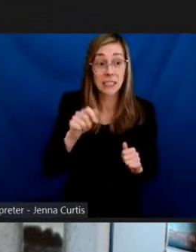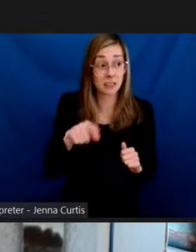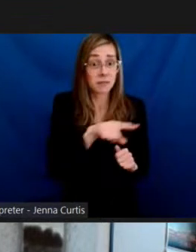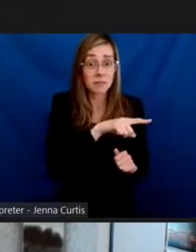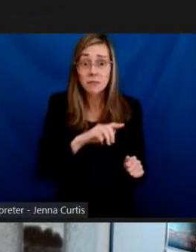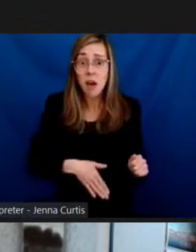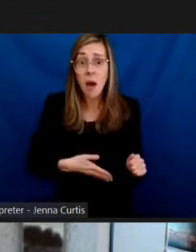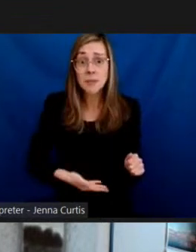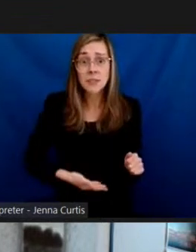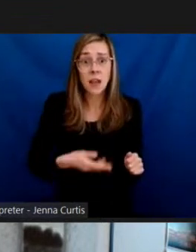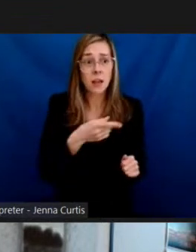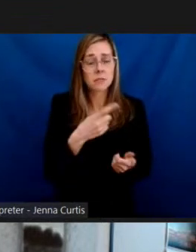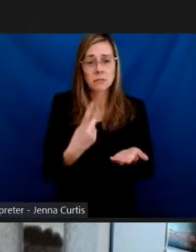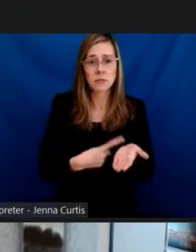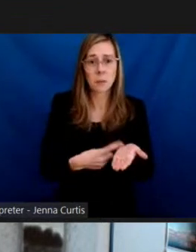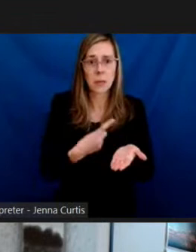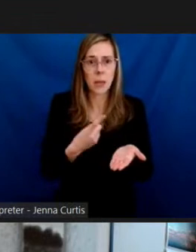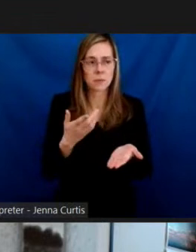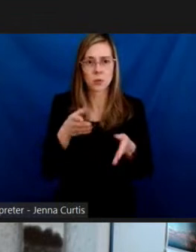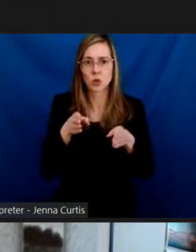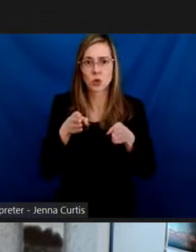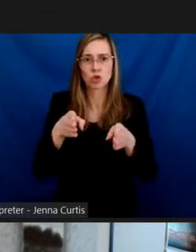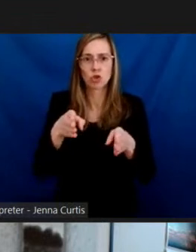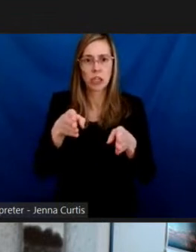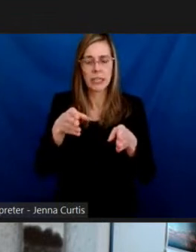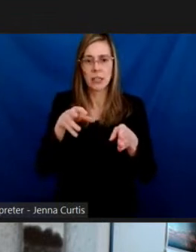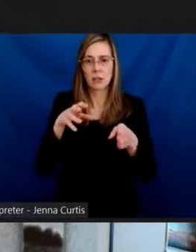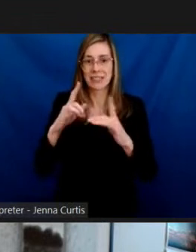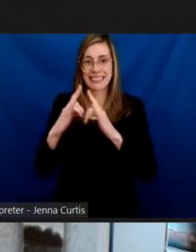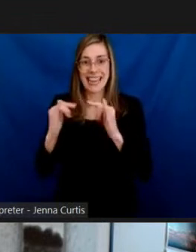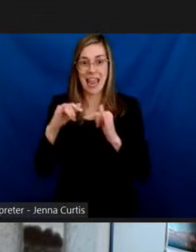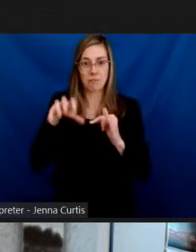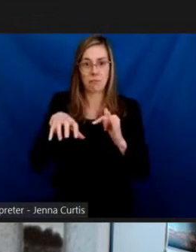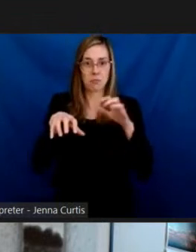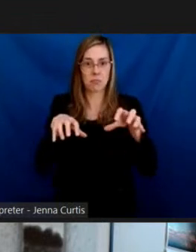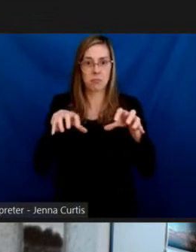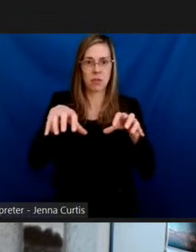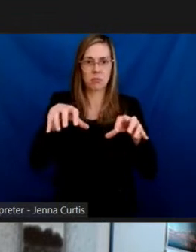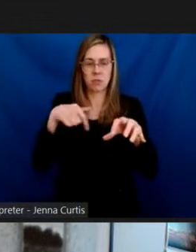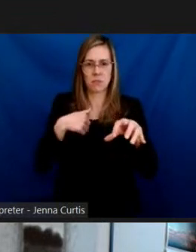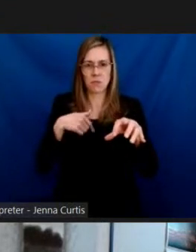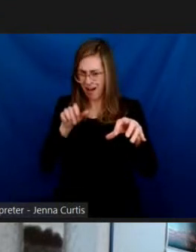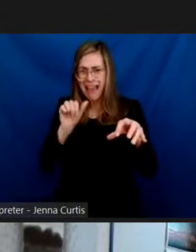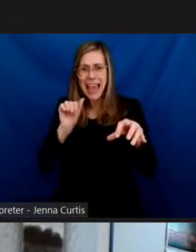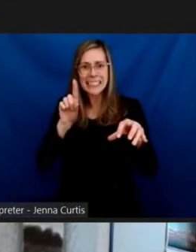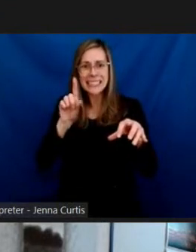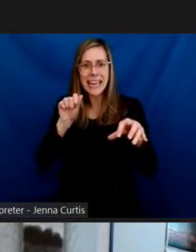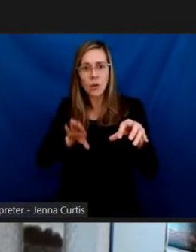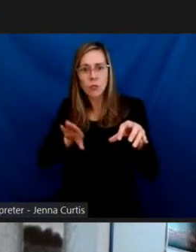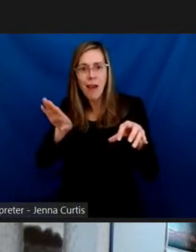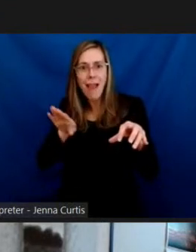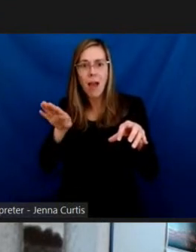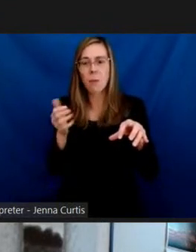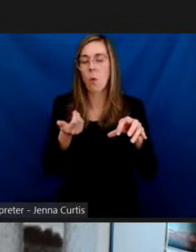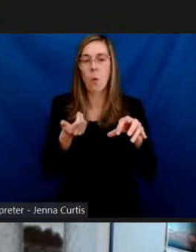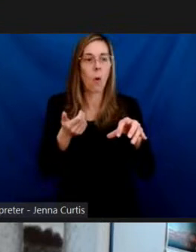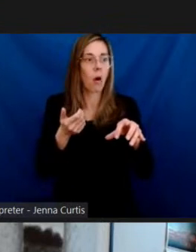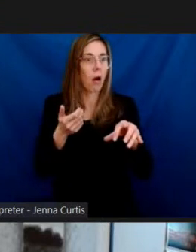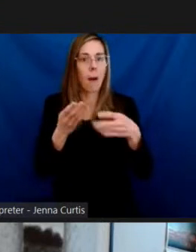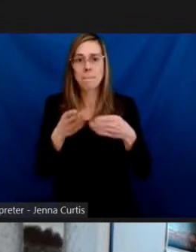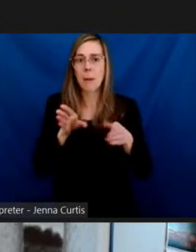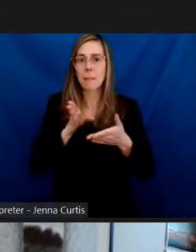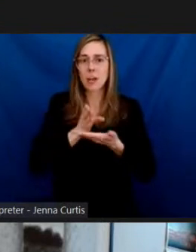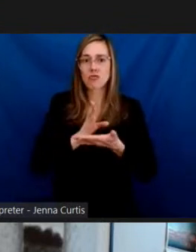that they sometimes have to navigate in the streets around tents that are blocking ADA ramps or public